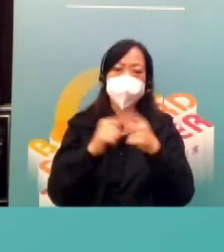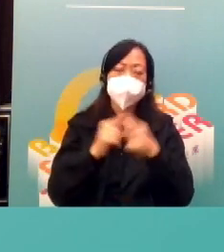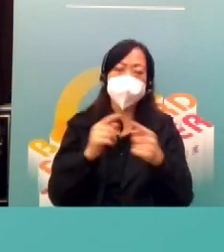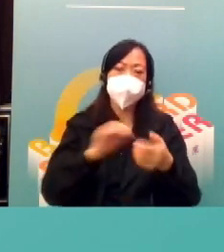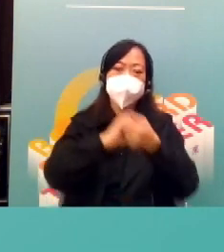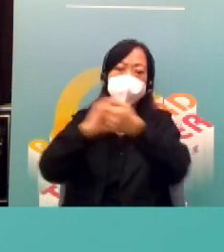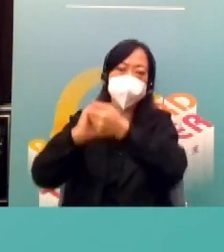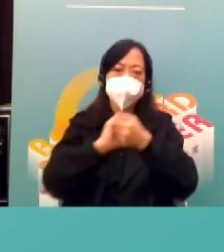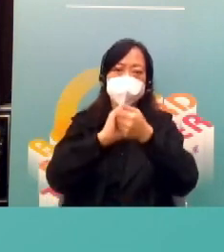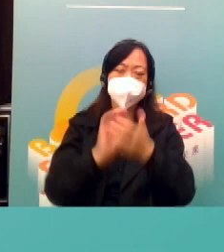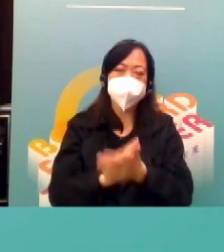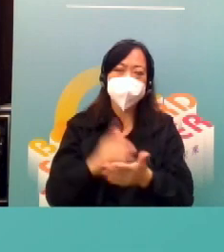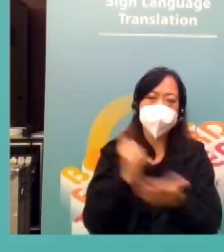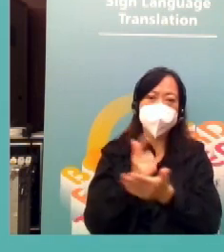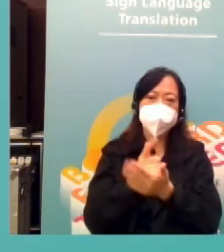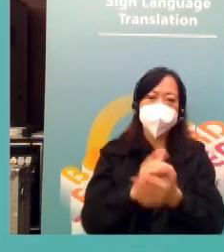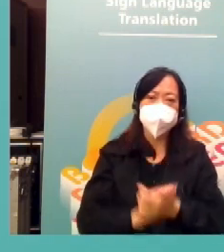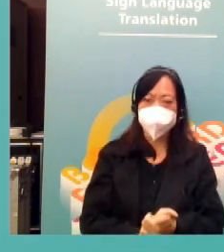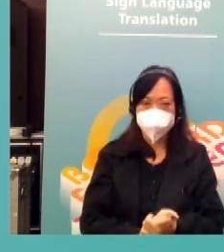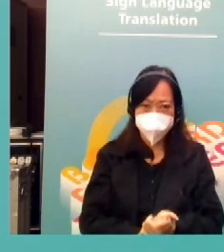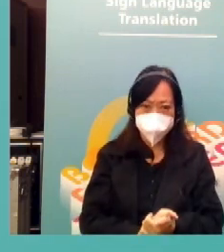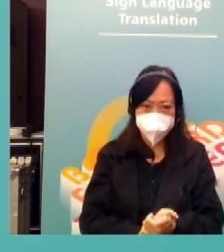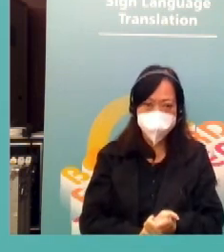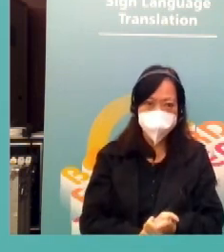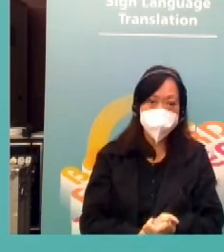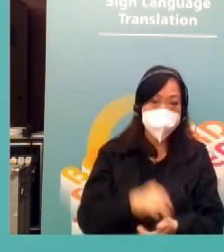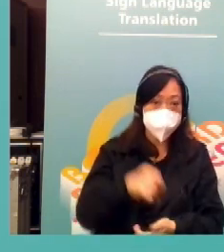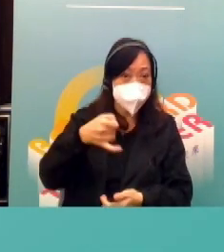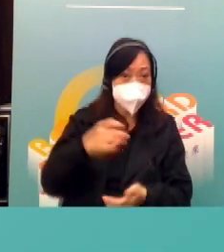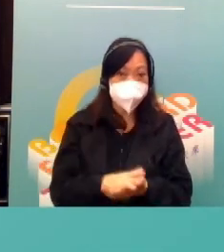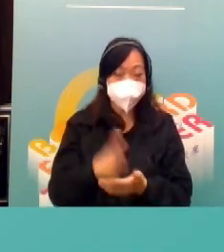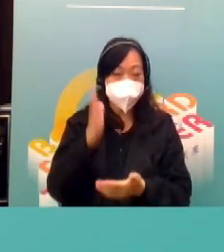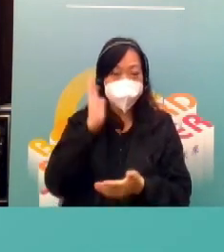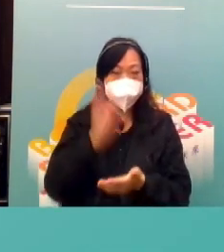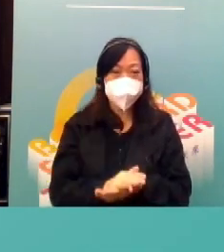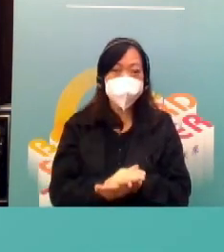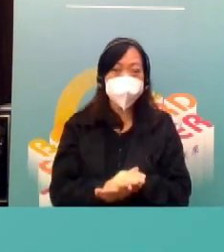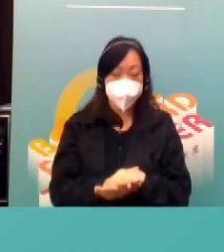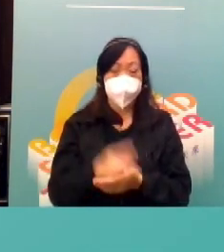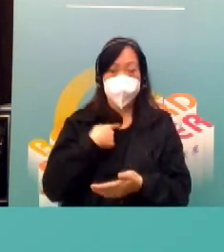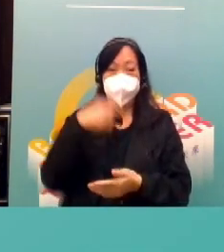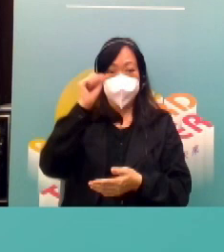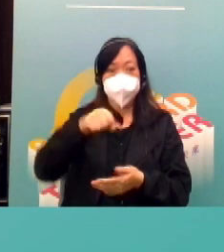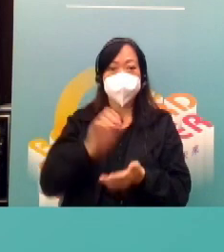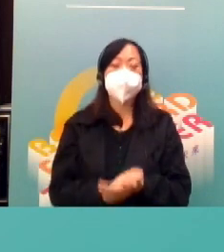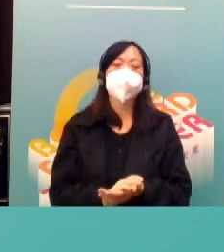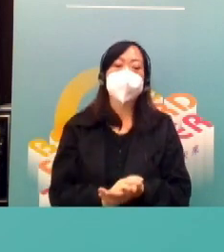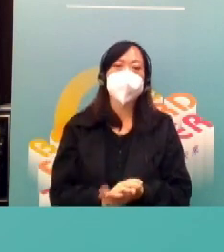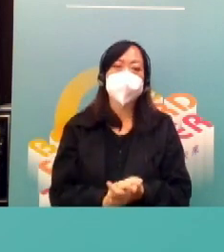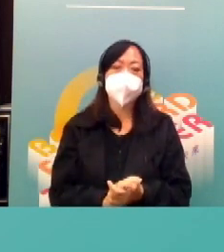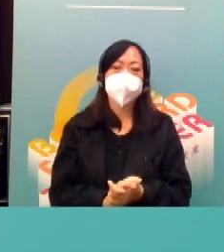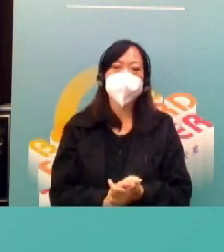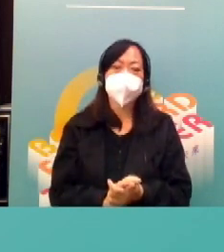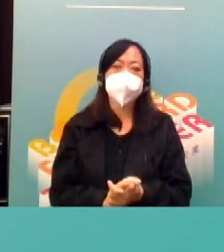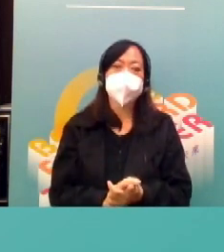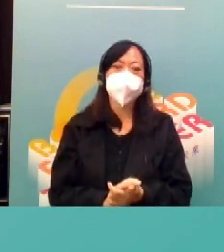critical. Jonathan? Yeah, just to agree with what's been said, yeah, alignment of mission and goals, but with the caveat that, as I mentioned